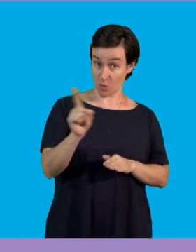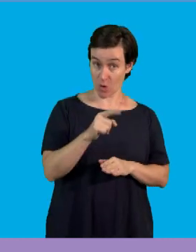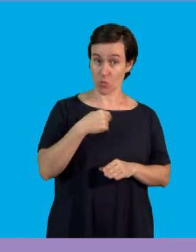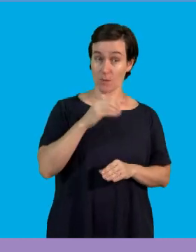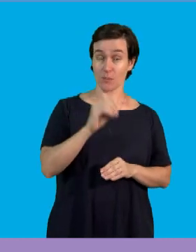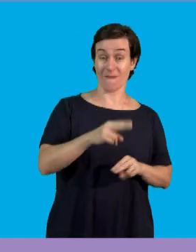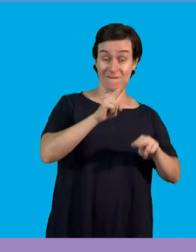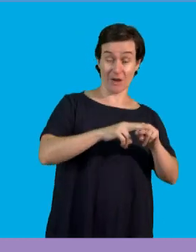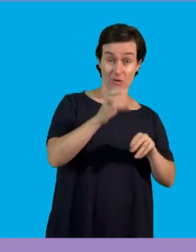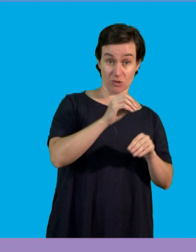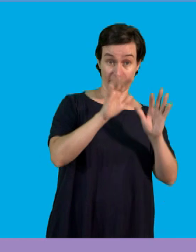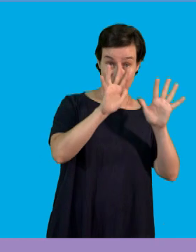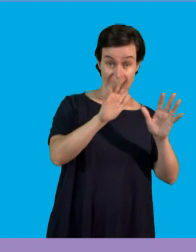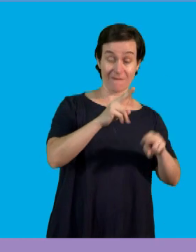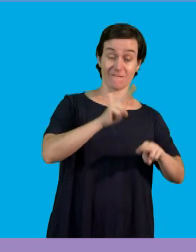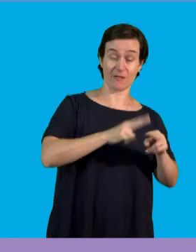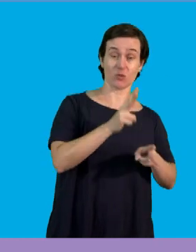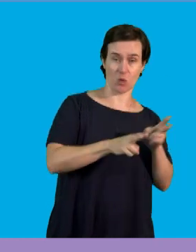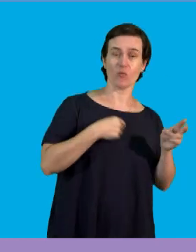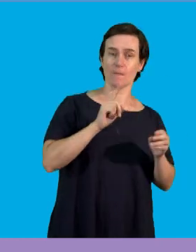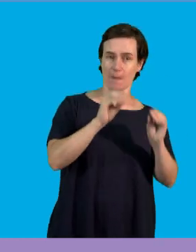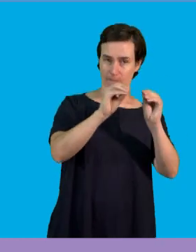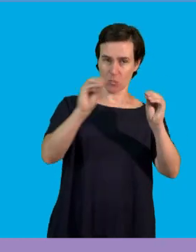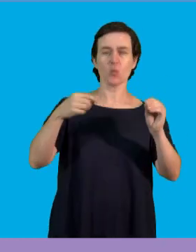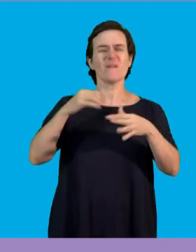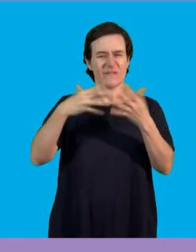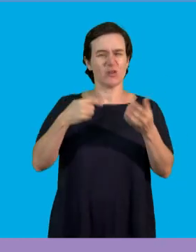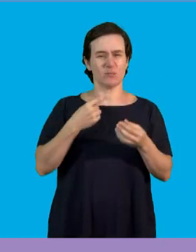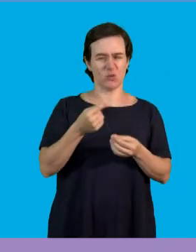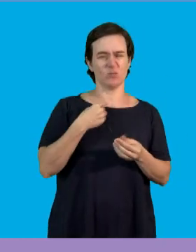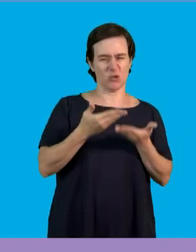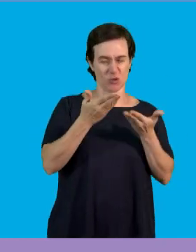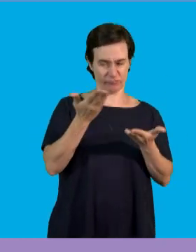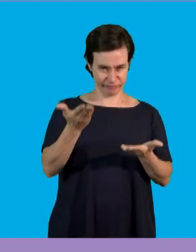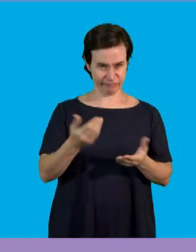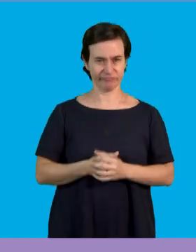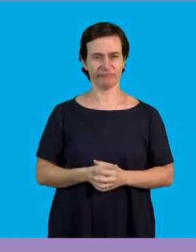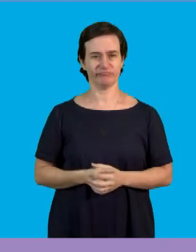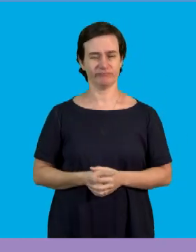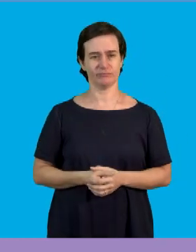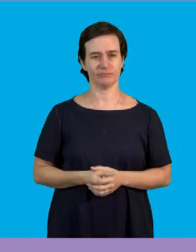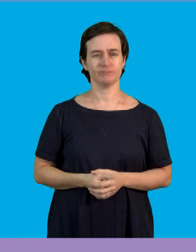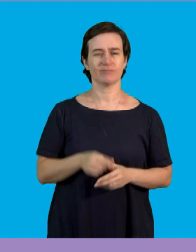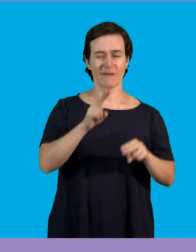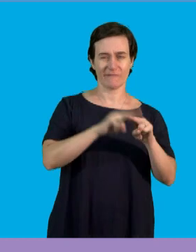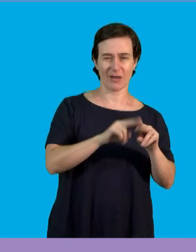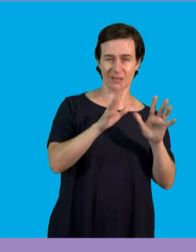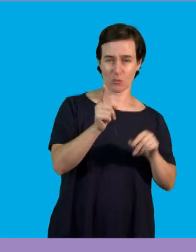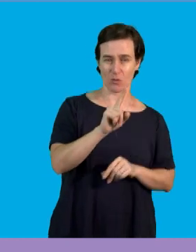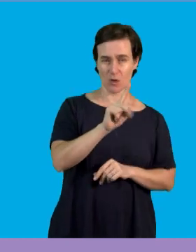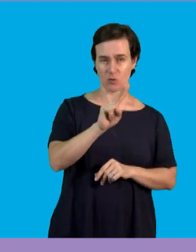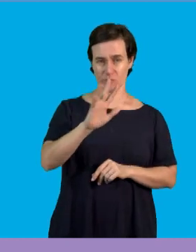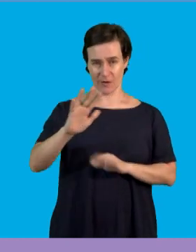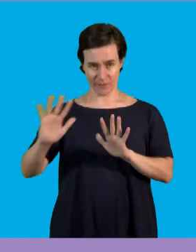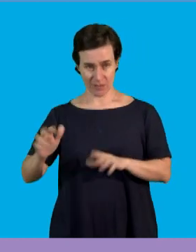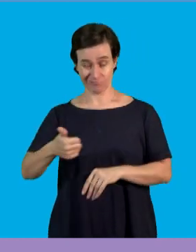the factors of 10 and 12. We have already done that in the previous slide. So we know that the factors of 10 are 1,